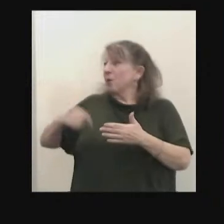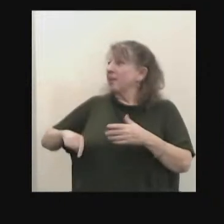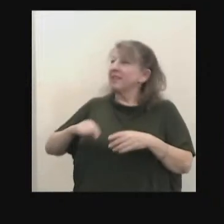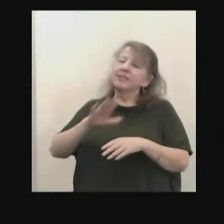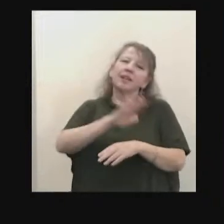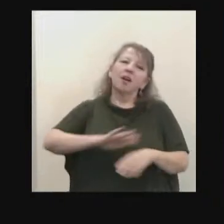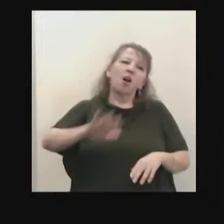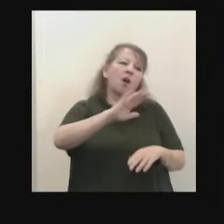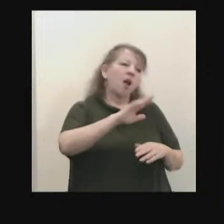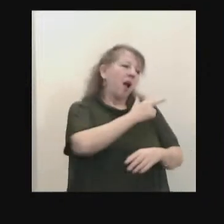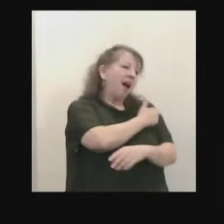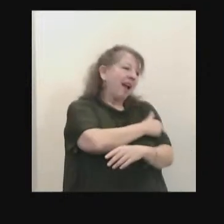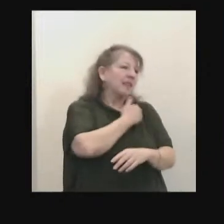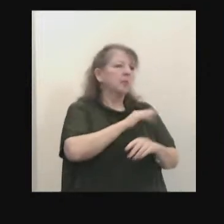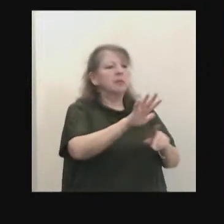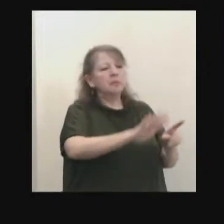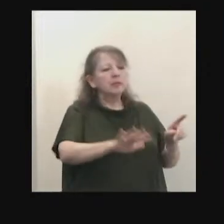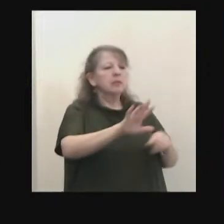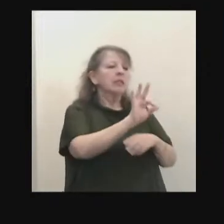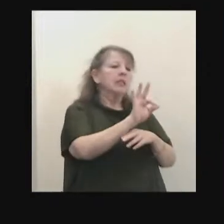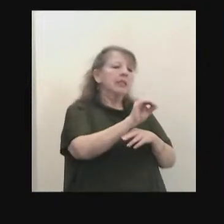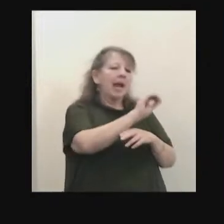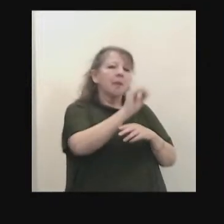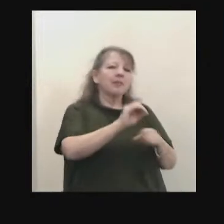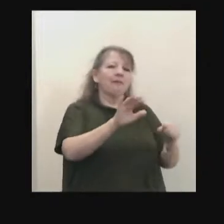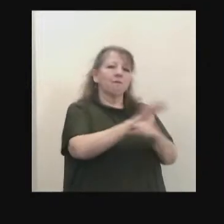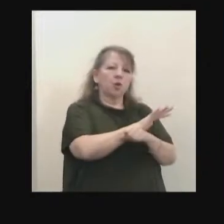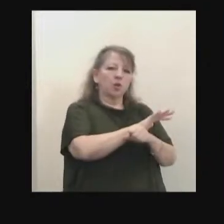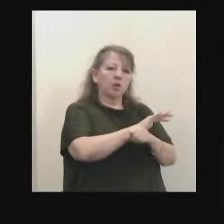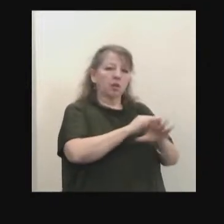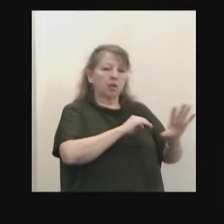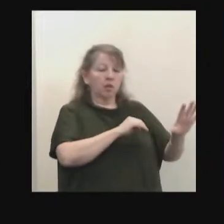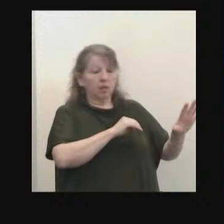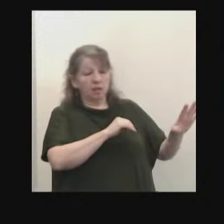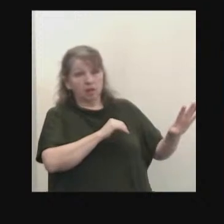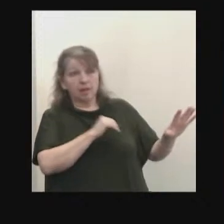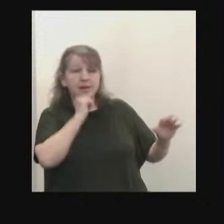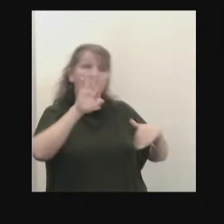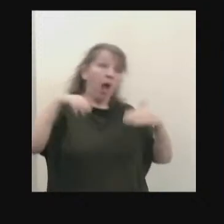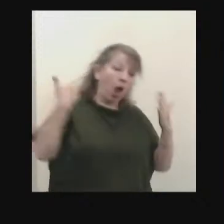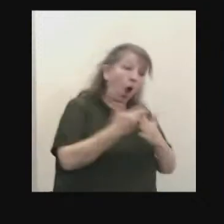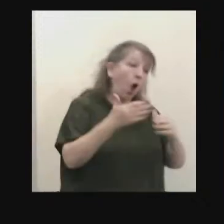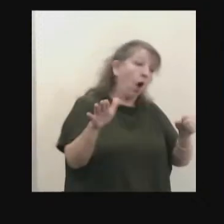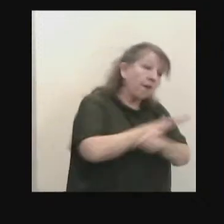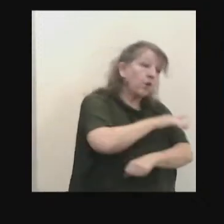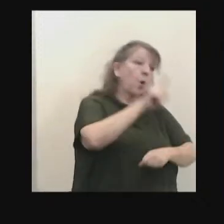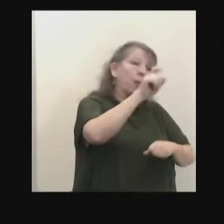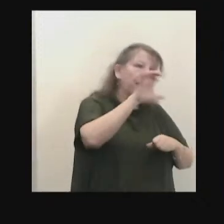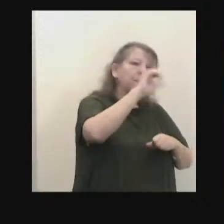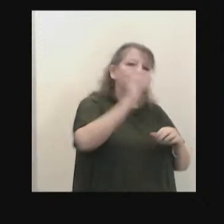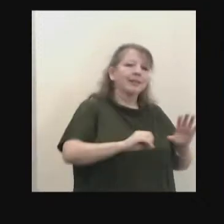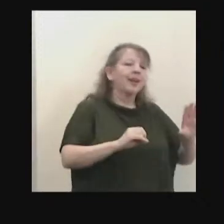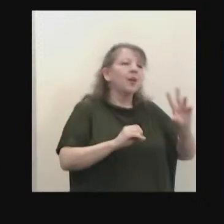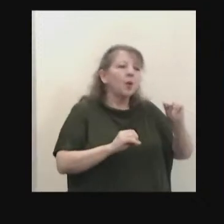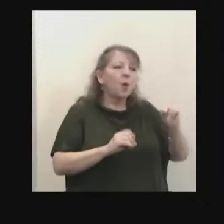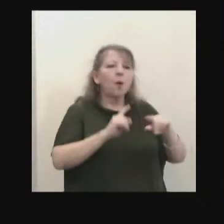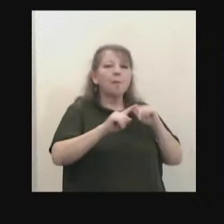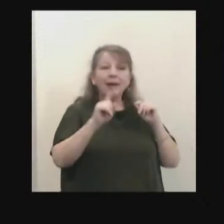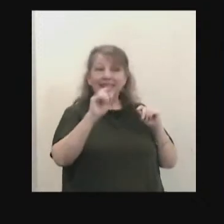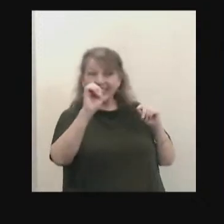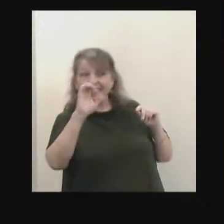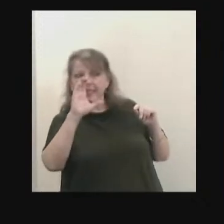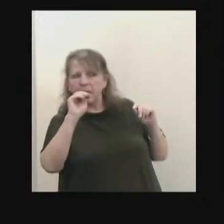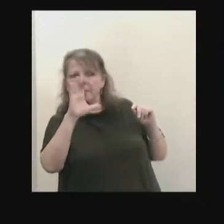not gone to the point where we're 100% full in all hospitals. Though, as I noted earlier, ECMC is at 100%